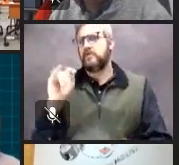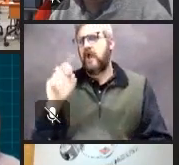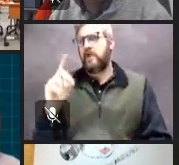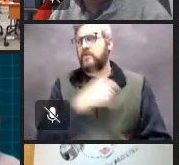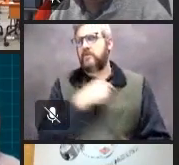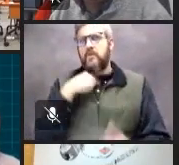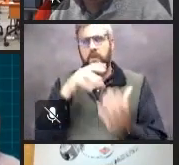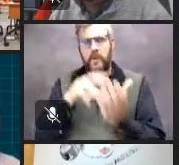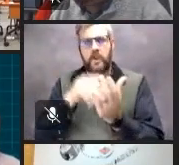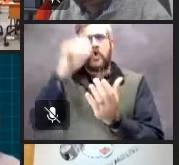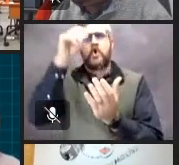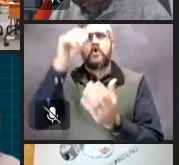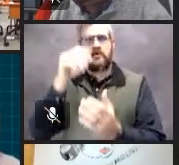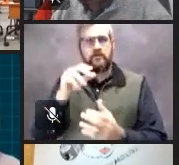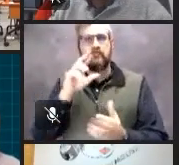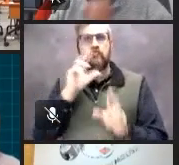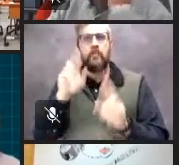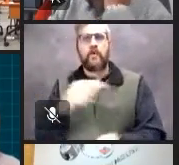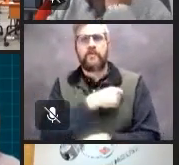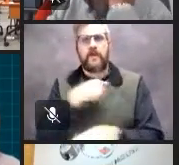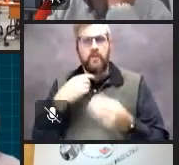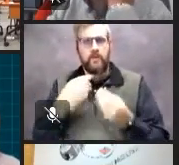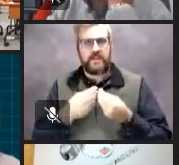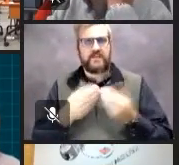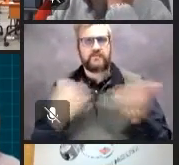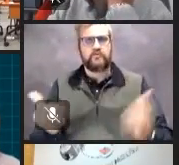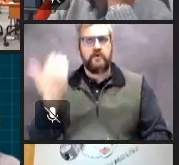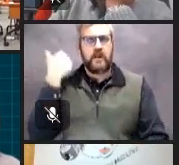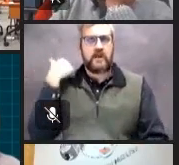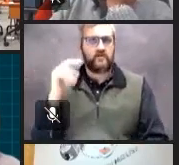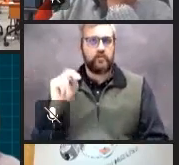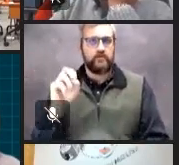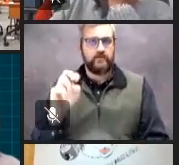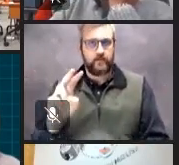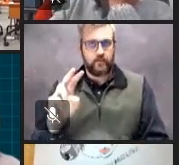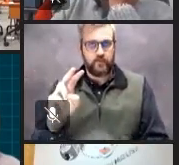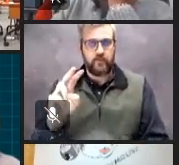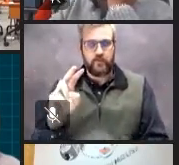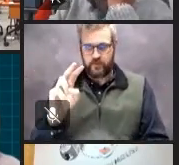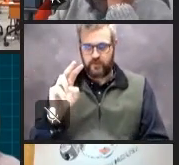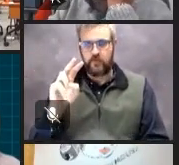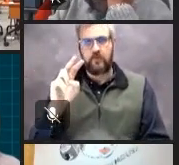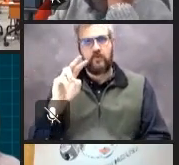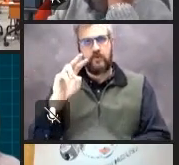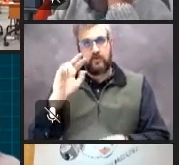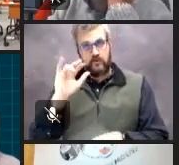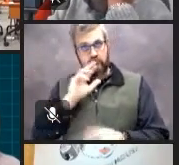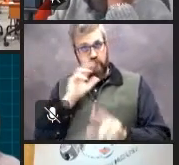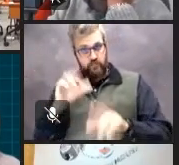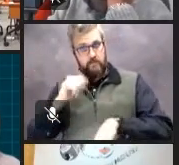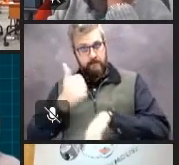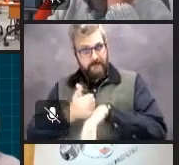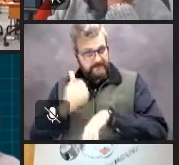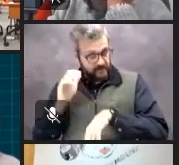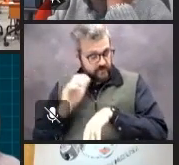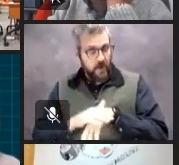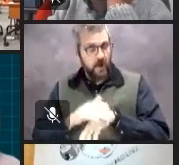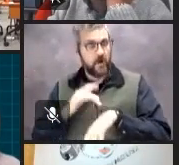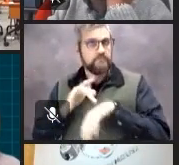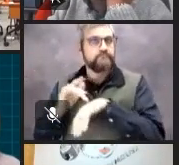the report that we issued last November. That was based on a listening tour,